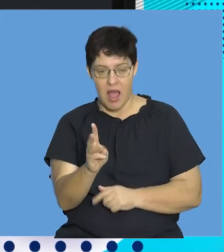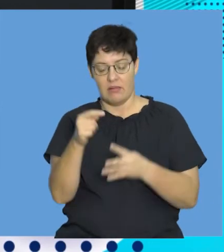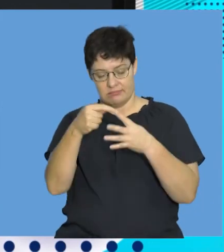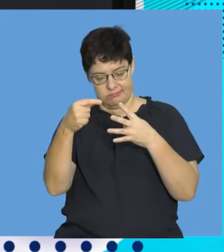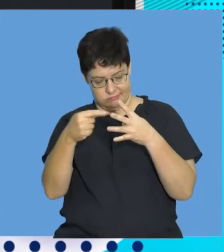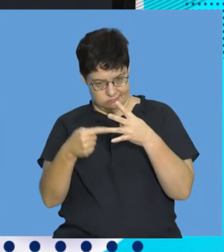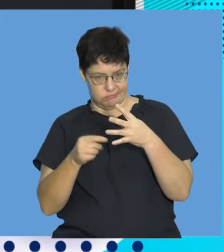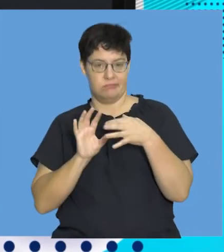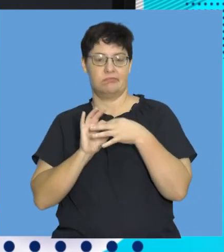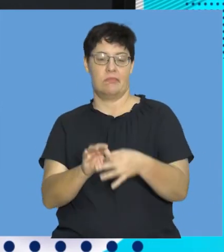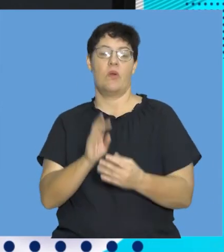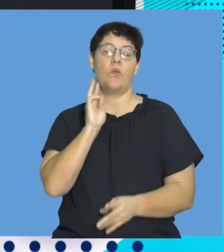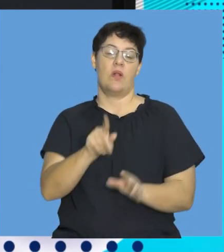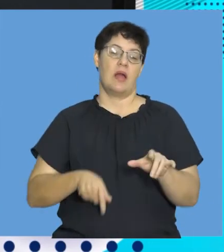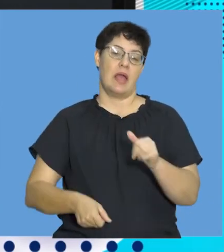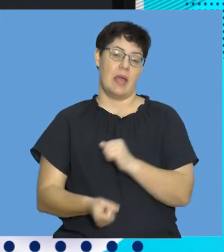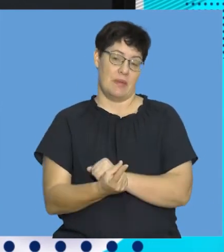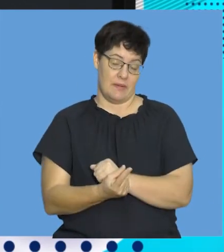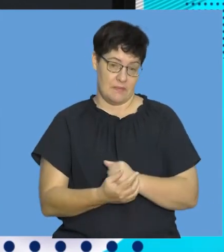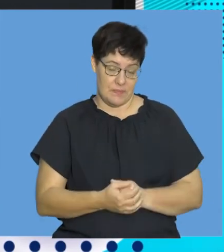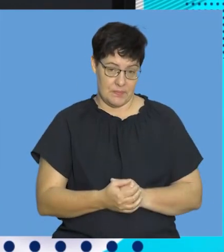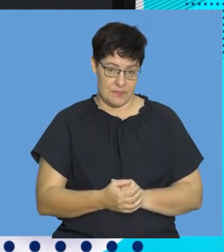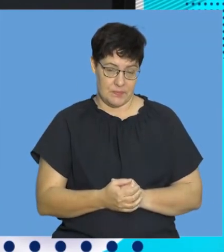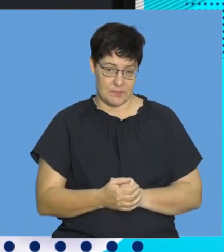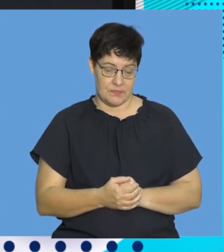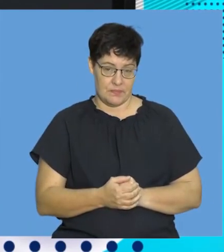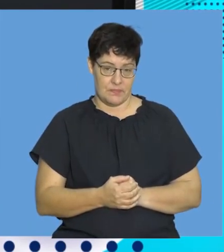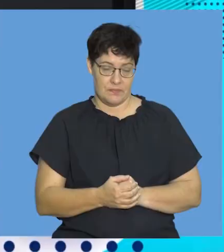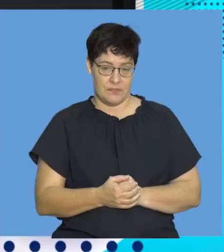to meet the commitments. Very important.